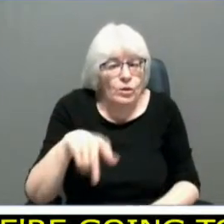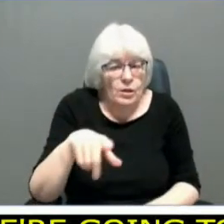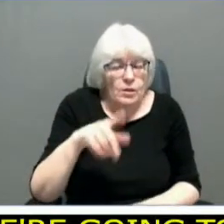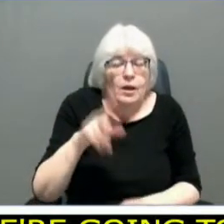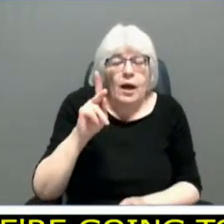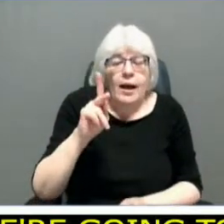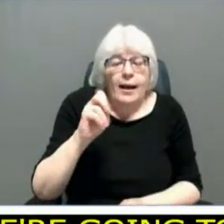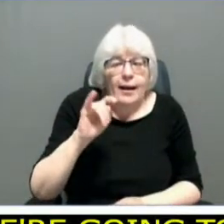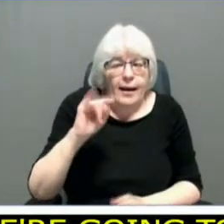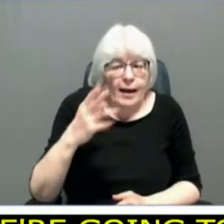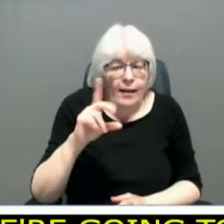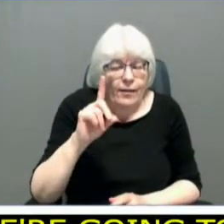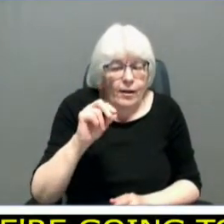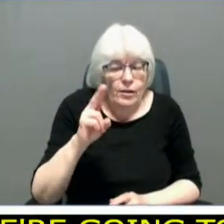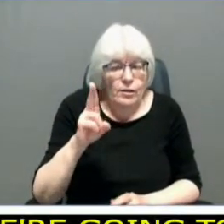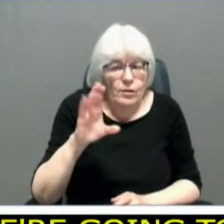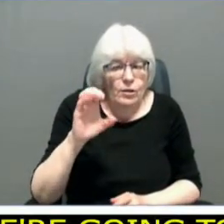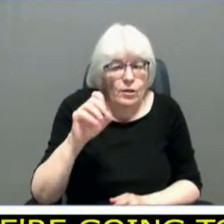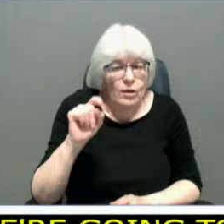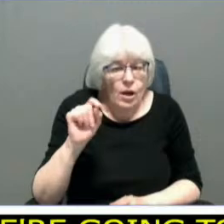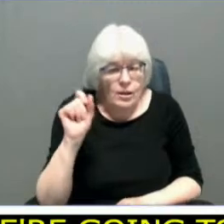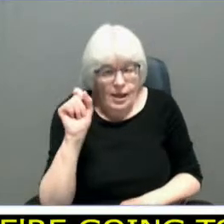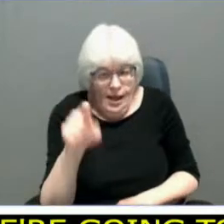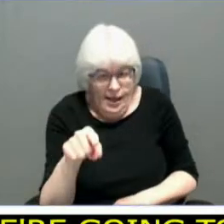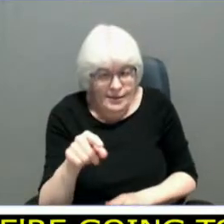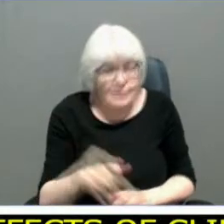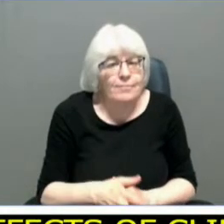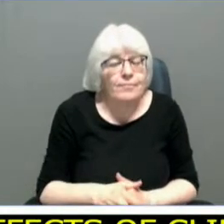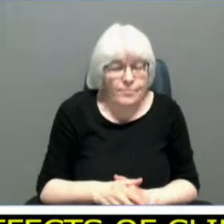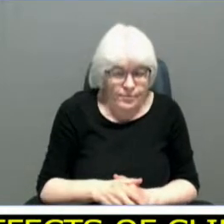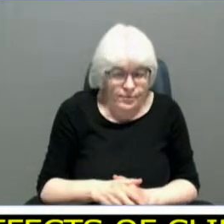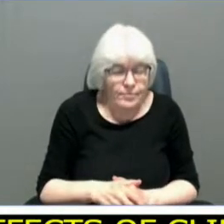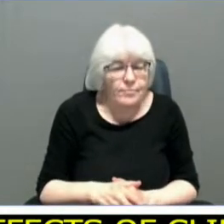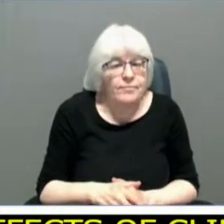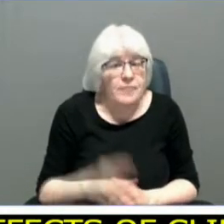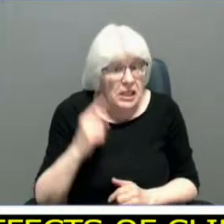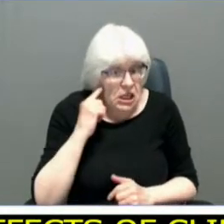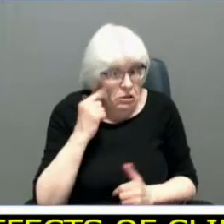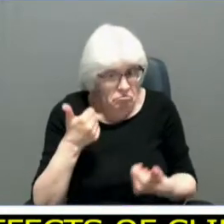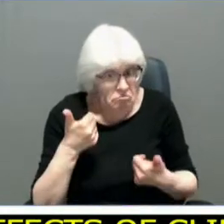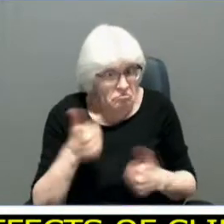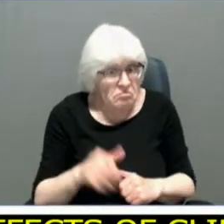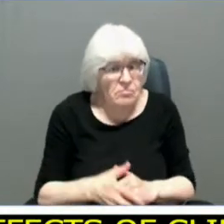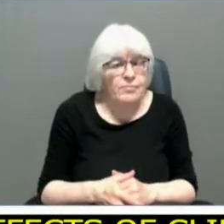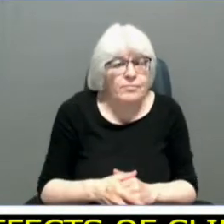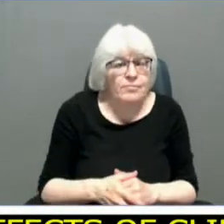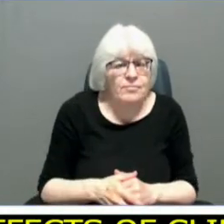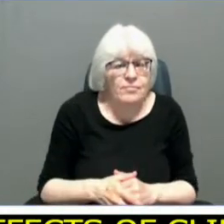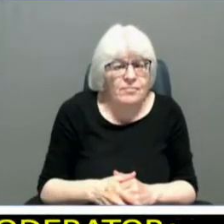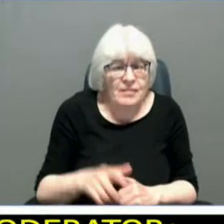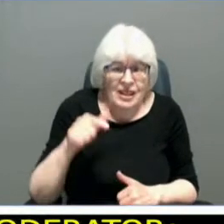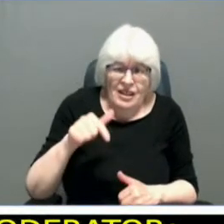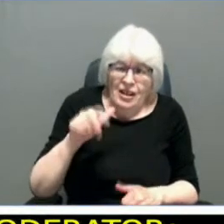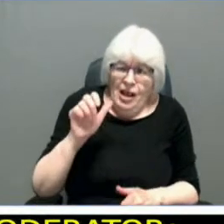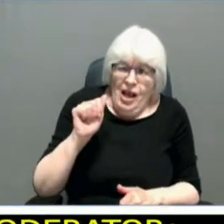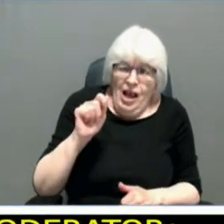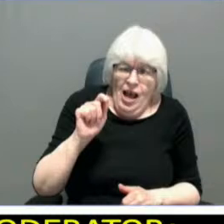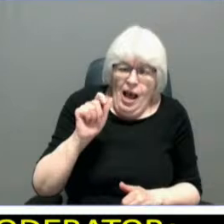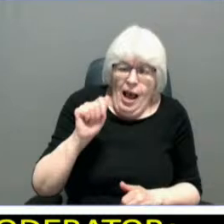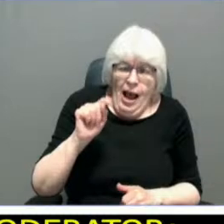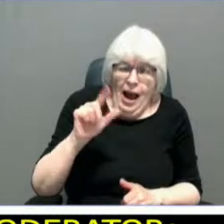Yes, can you hear me? Yes, we can. Go ahead. All right, well, on that Atlantic Loop, what is exactly the holdup? I know that there's discussions with Ottawa,